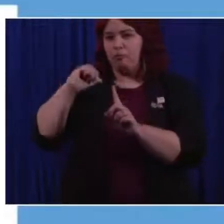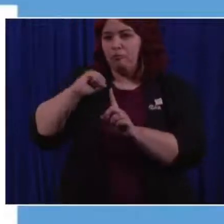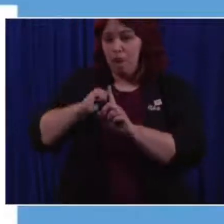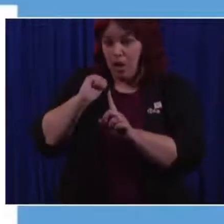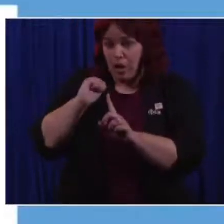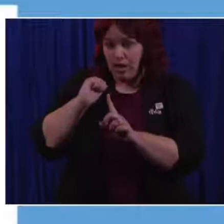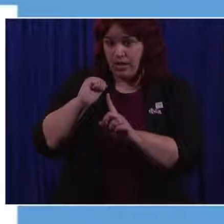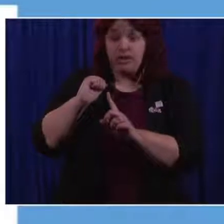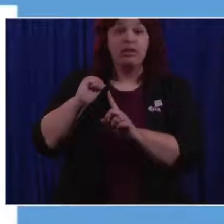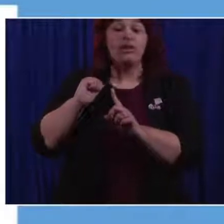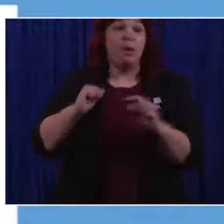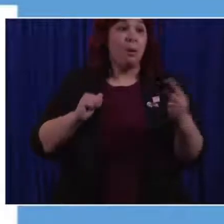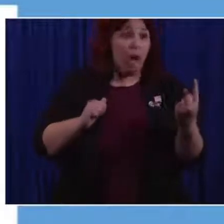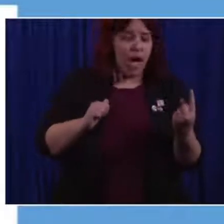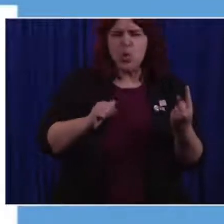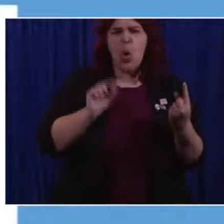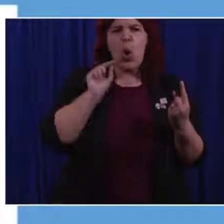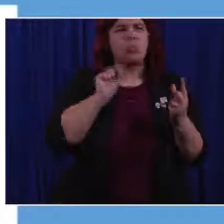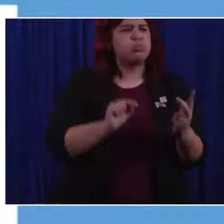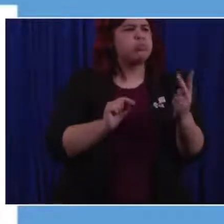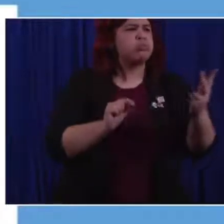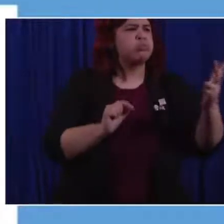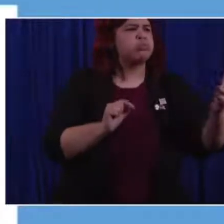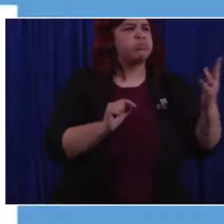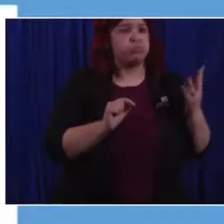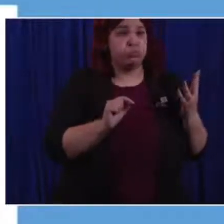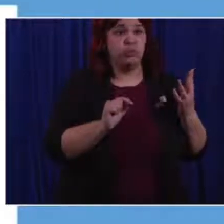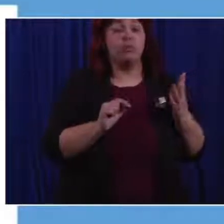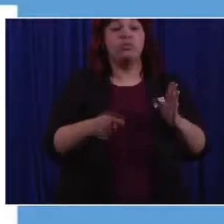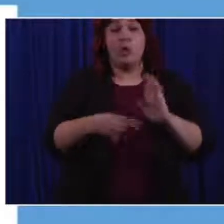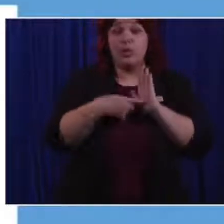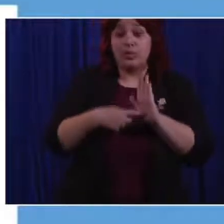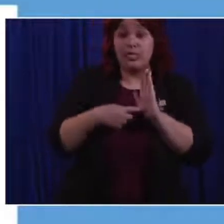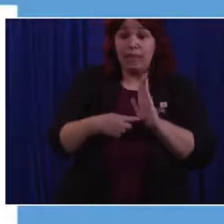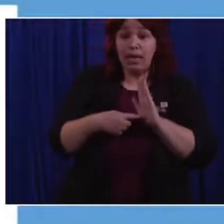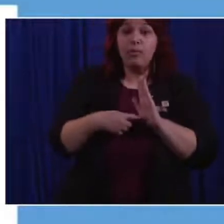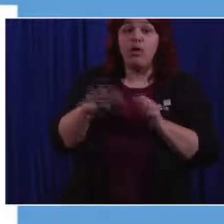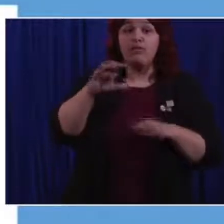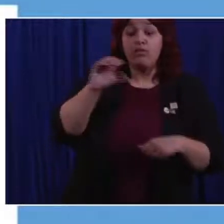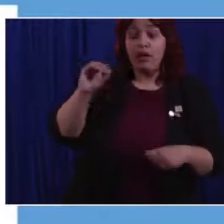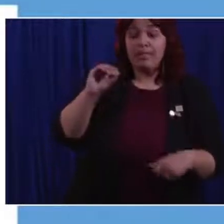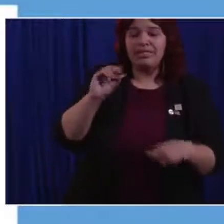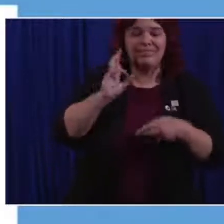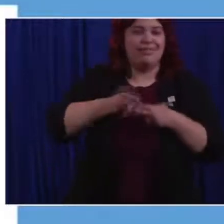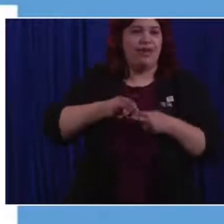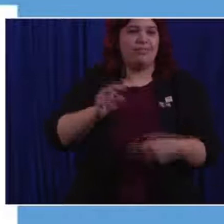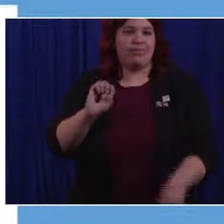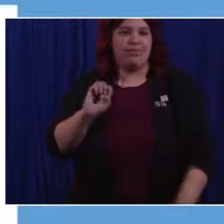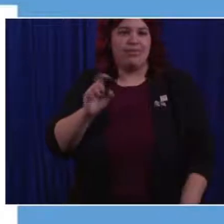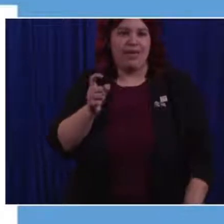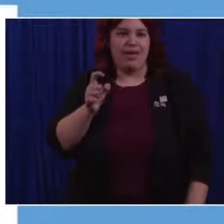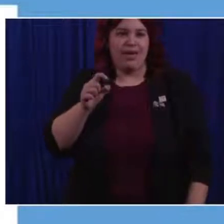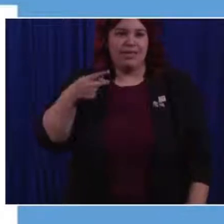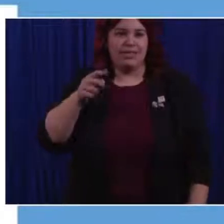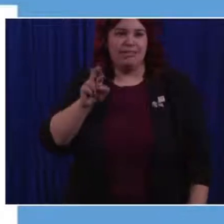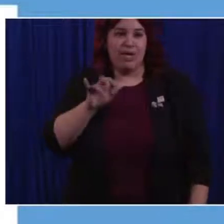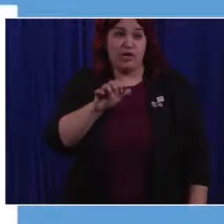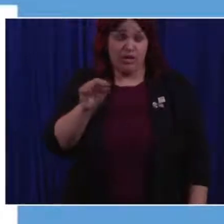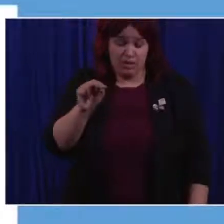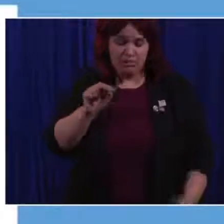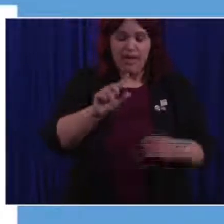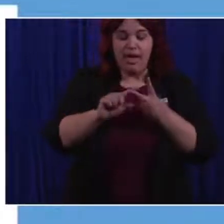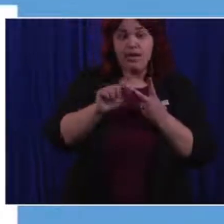multiple outside firms. Experian is actually playing a key role in that, but we've also engaged